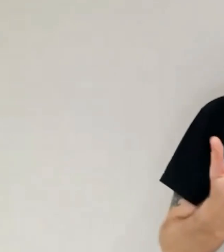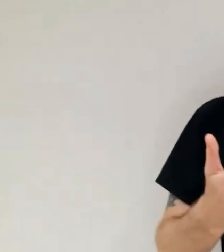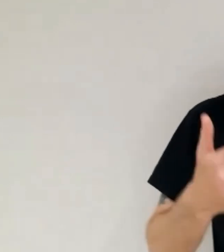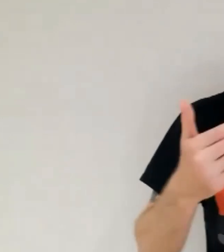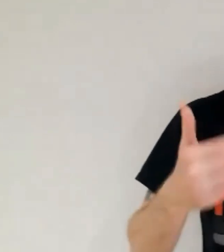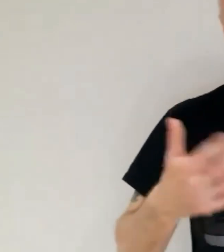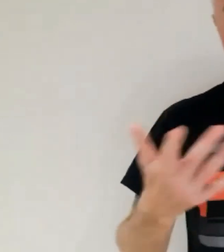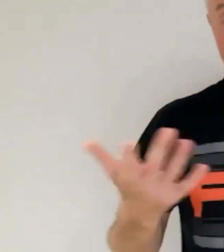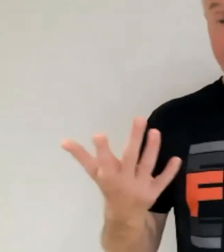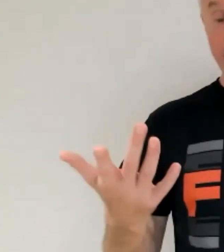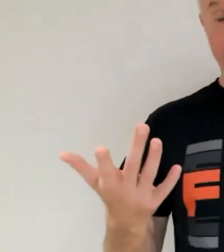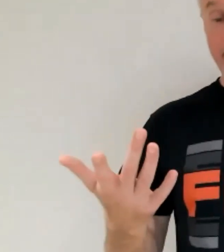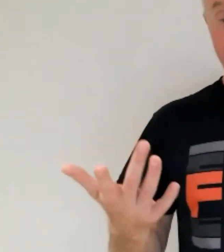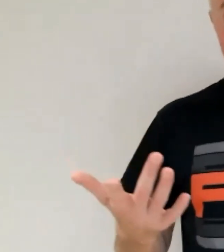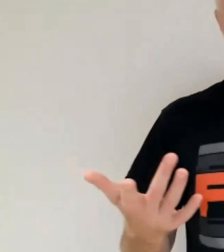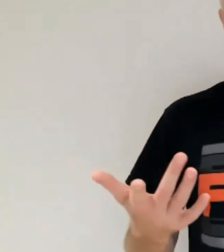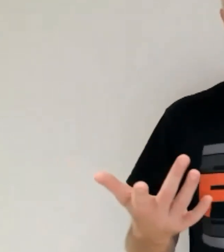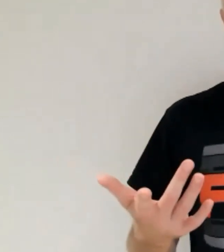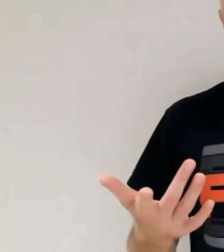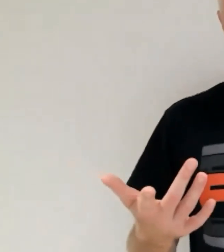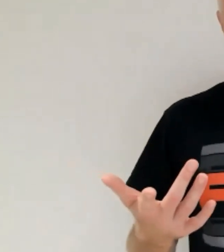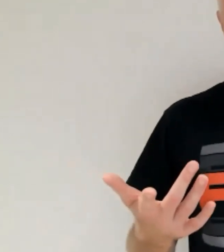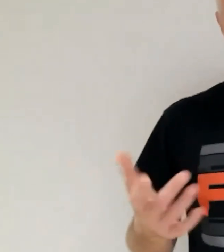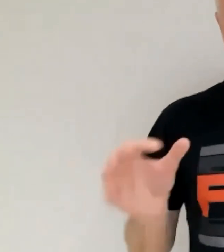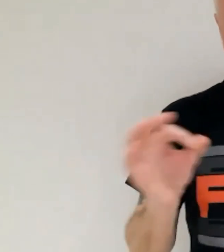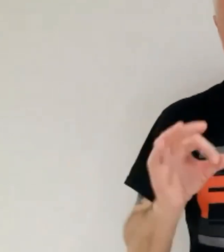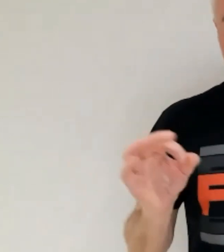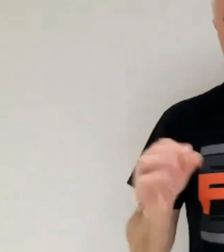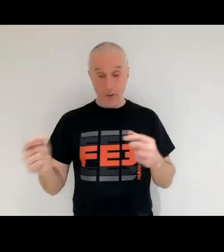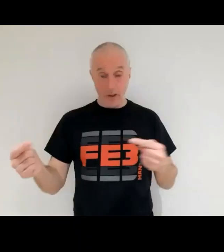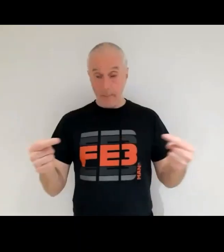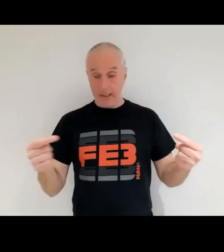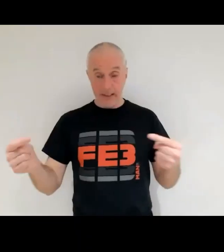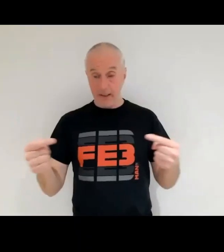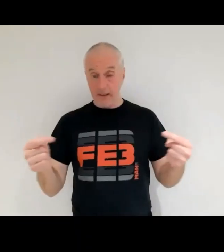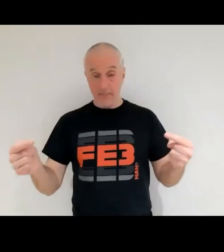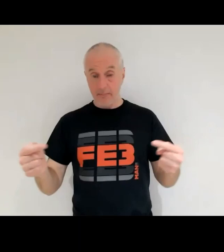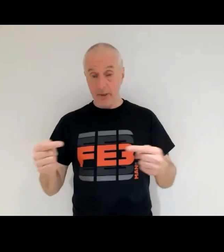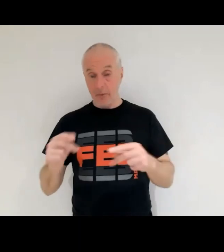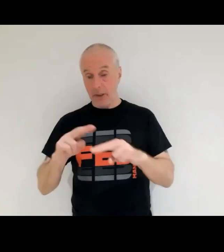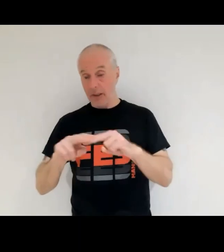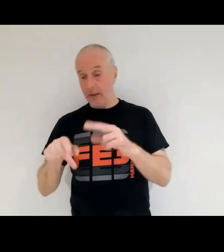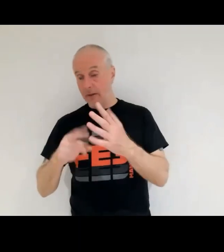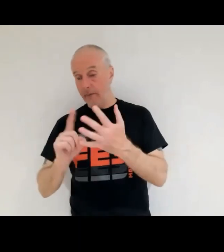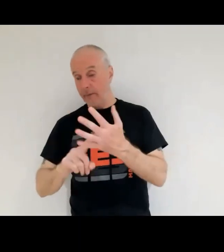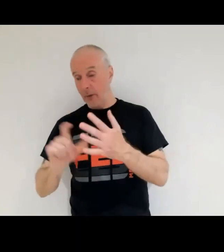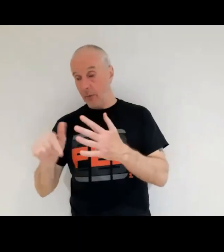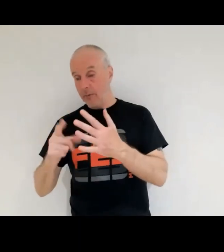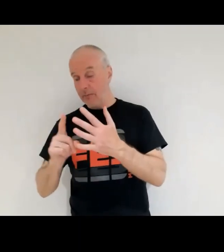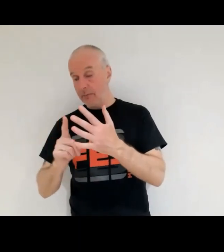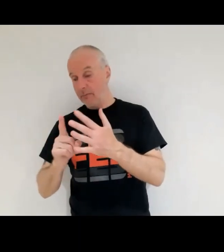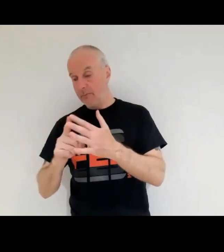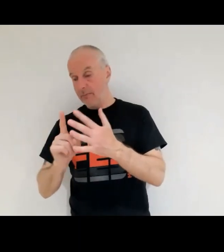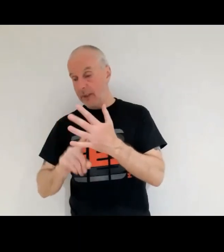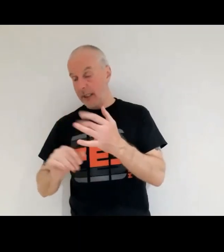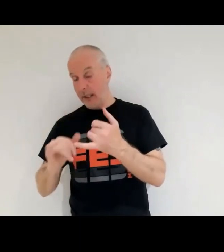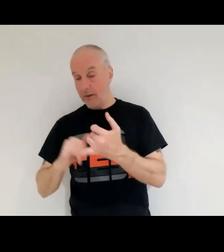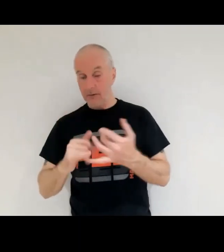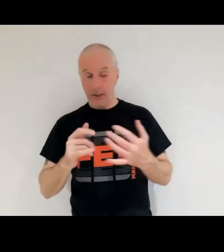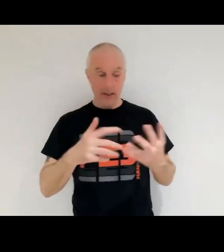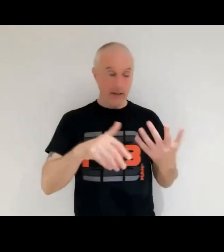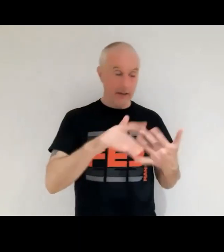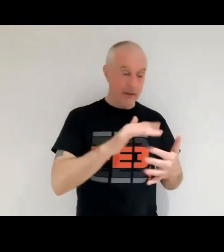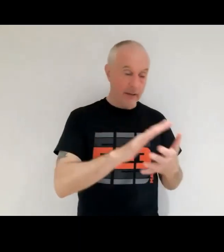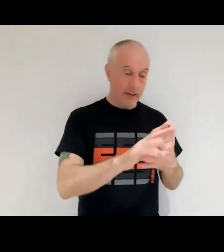see there as being any real competition between two. I think blending is the thing that